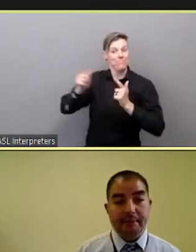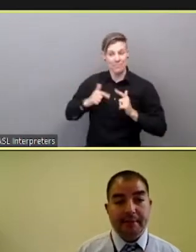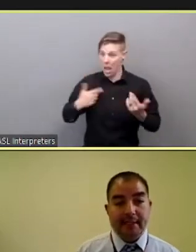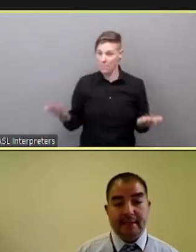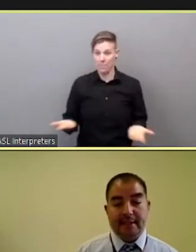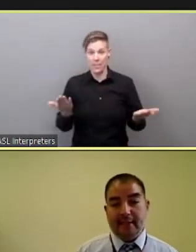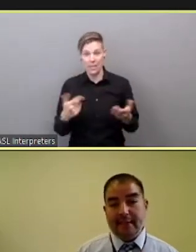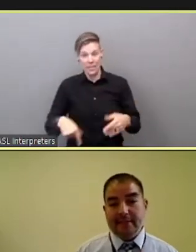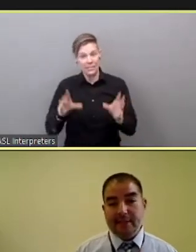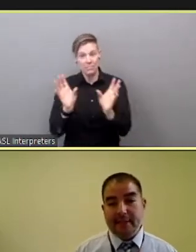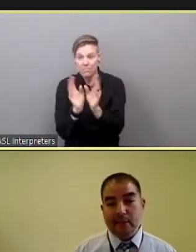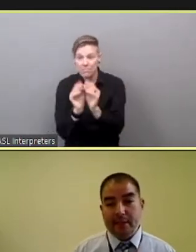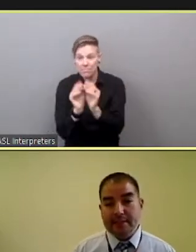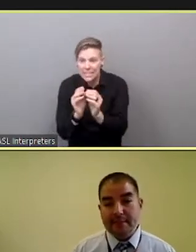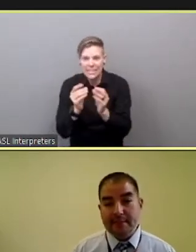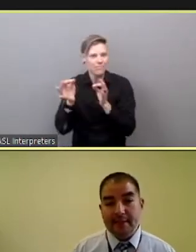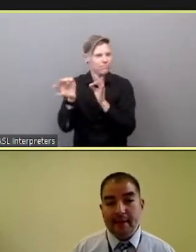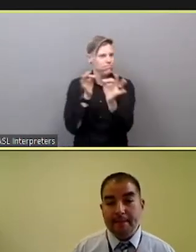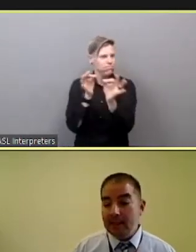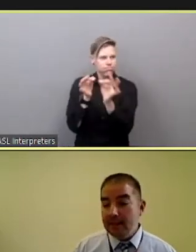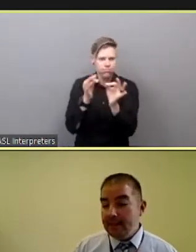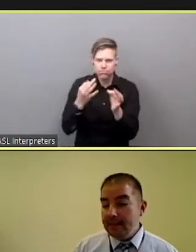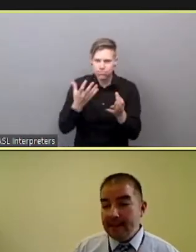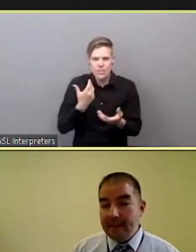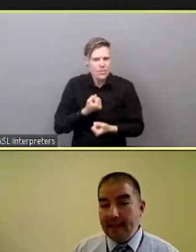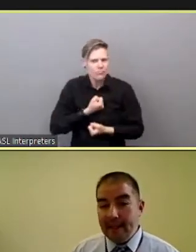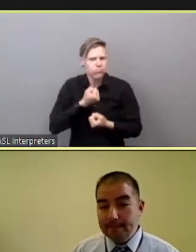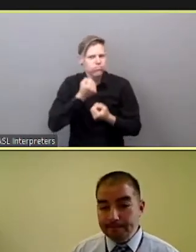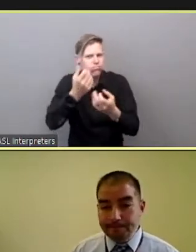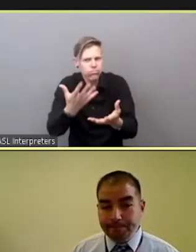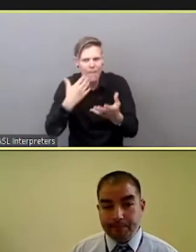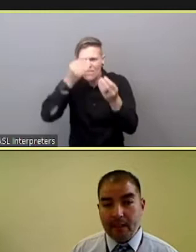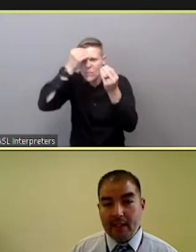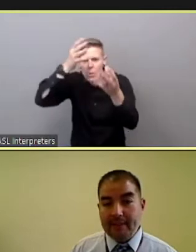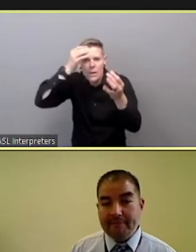sharing updates and answering any questions that may come.